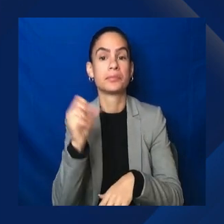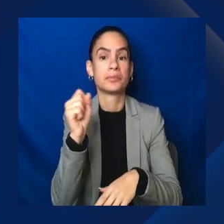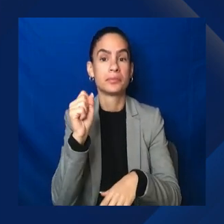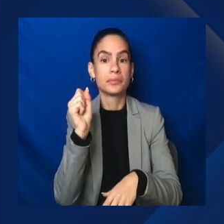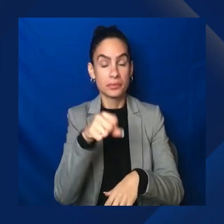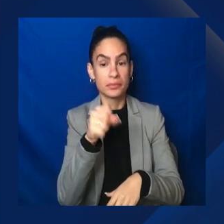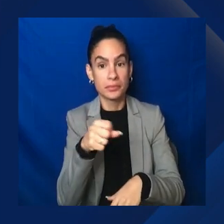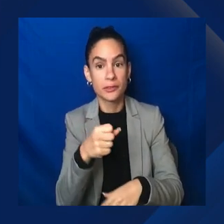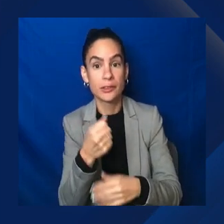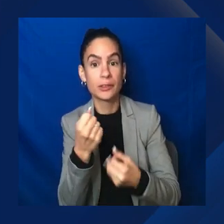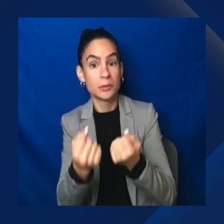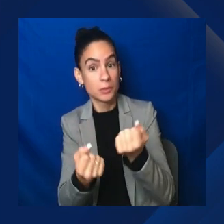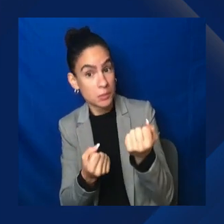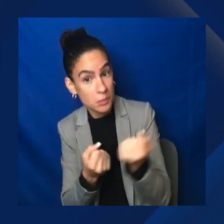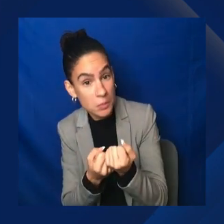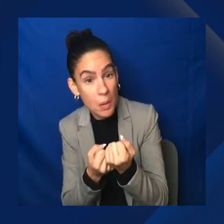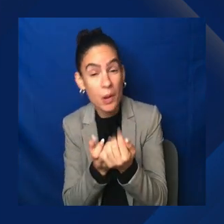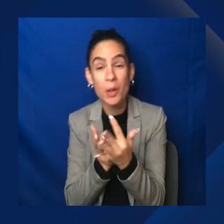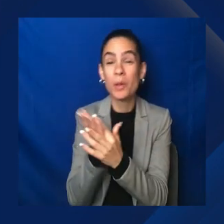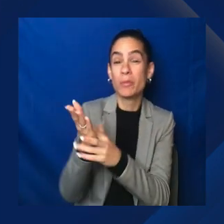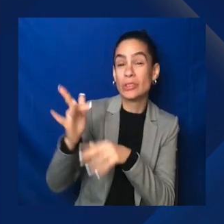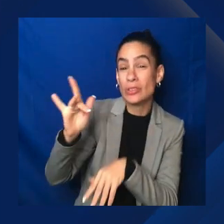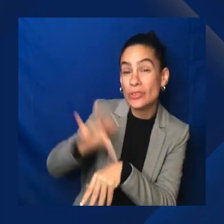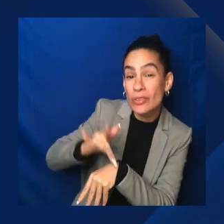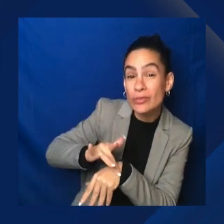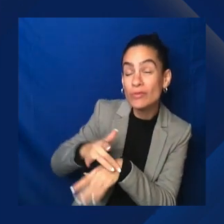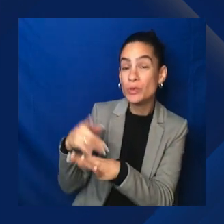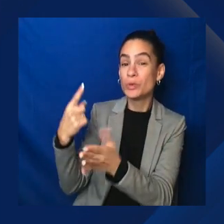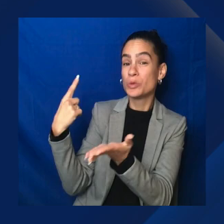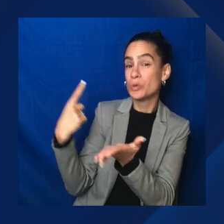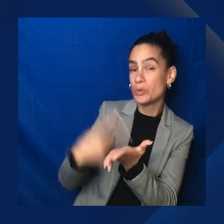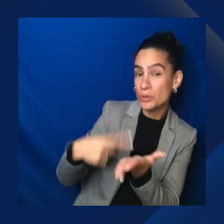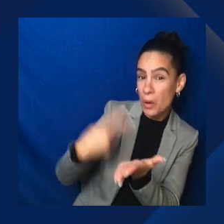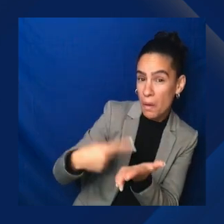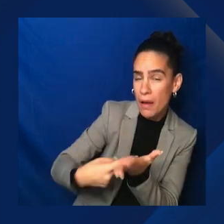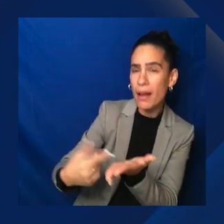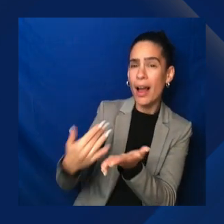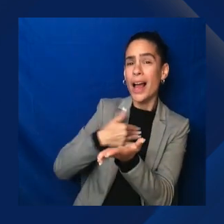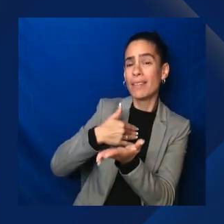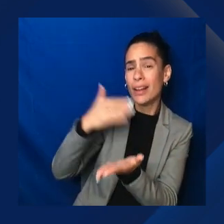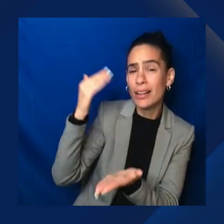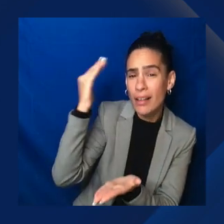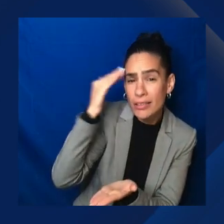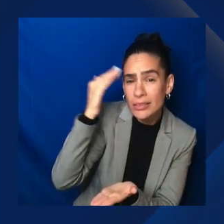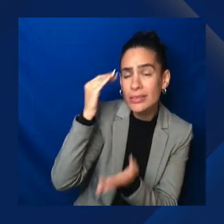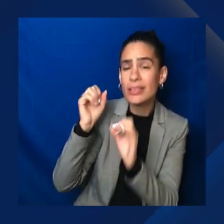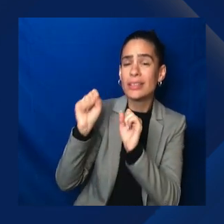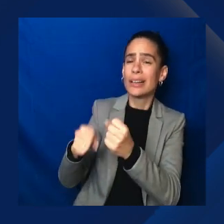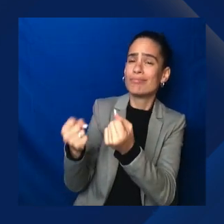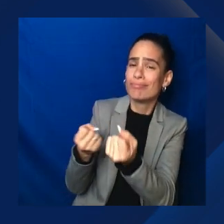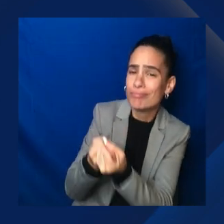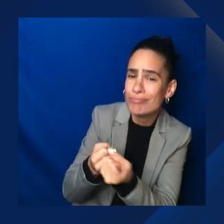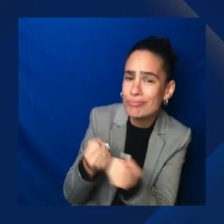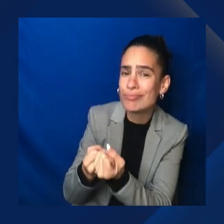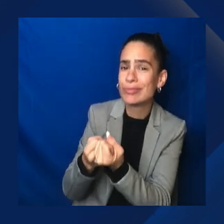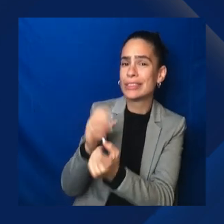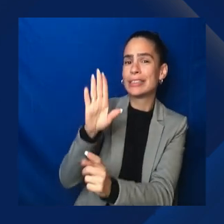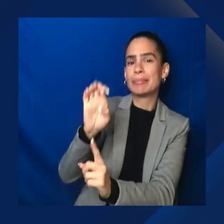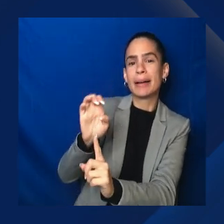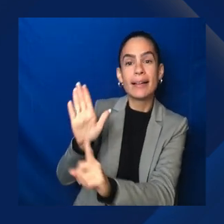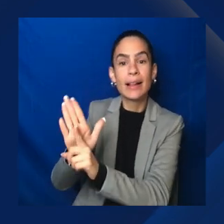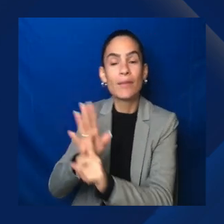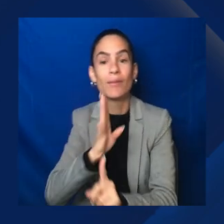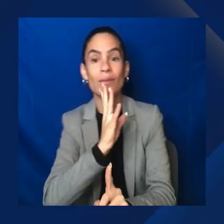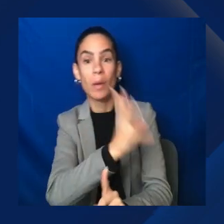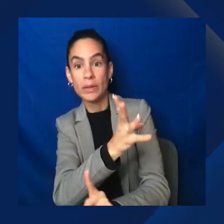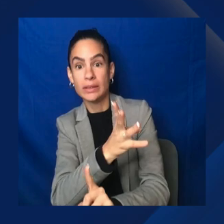and it's just having that knowledge and being the voice and the advocate. And as many mentioned, it's not just